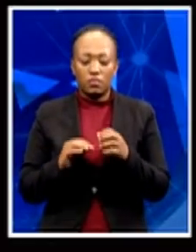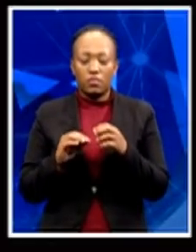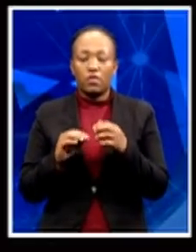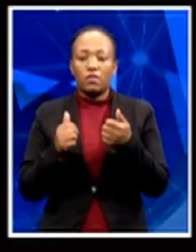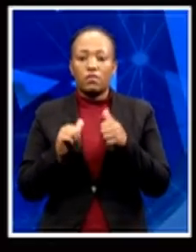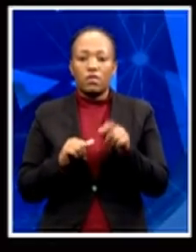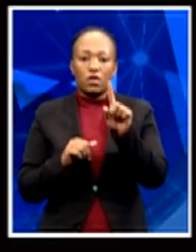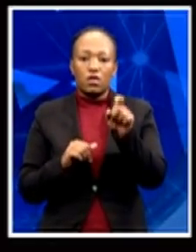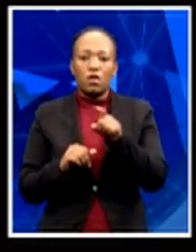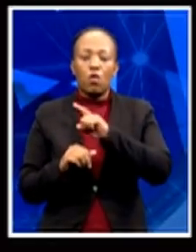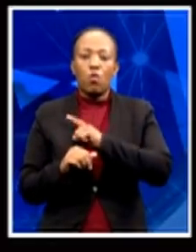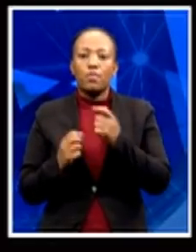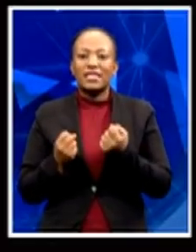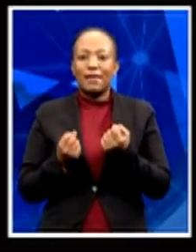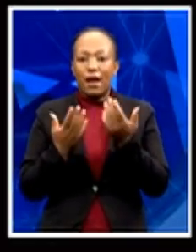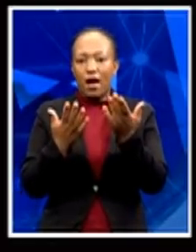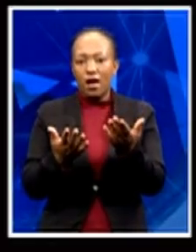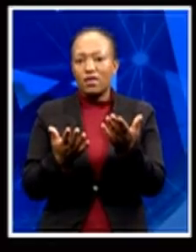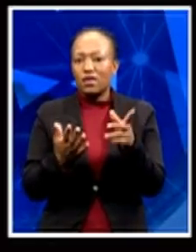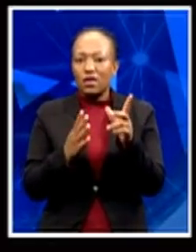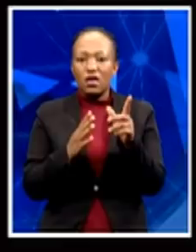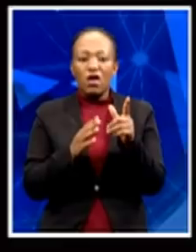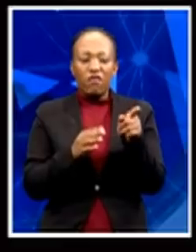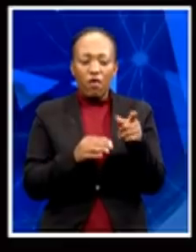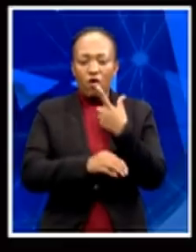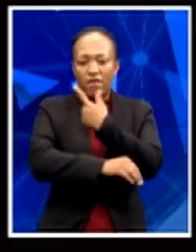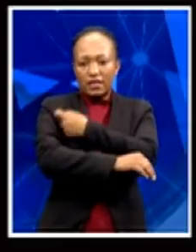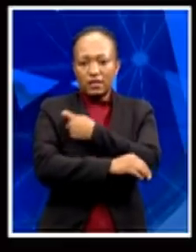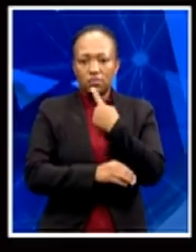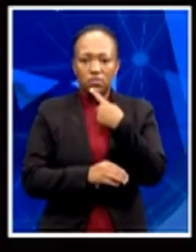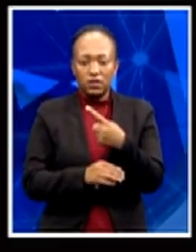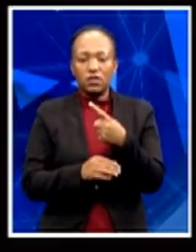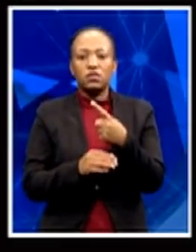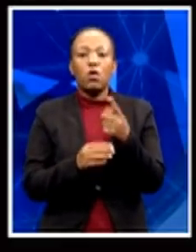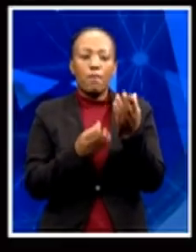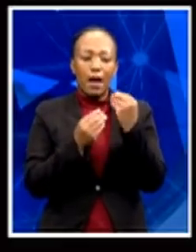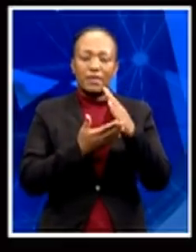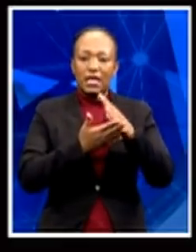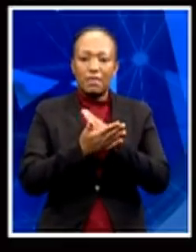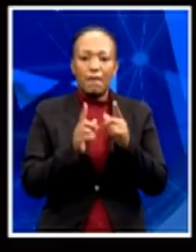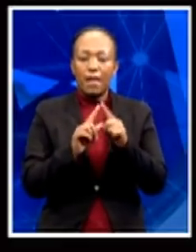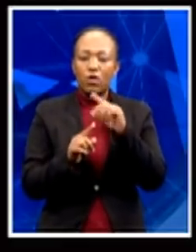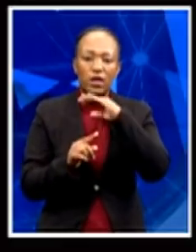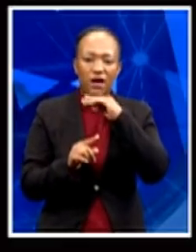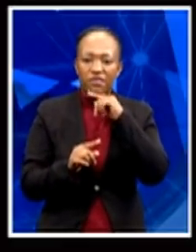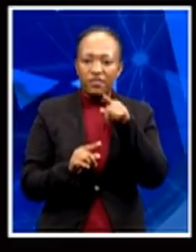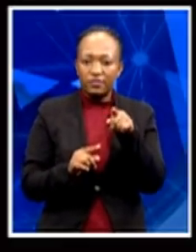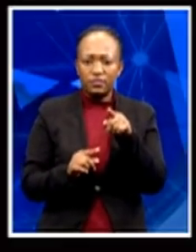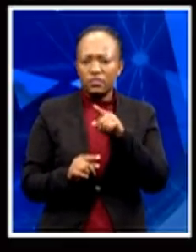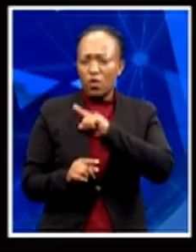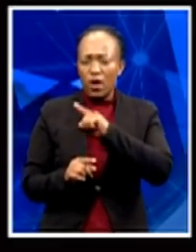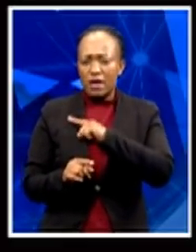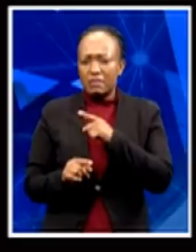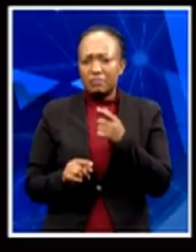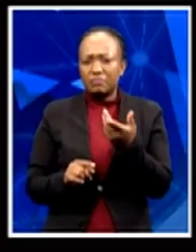it's clearly there, while you're saying we are getting some of them, it's not going to be enough to be able to roll out them. Why have we not been concentrating